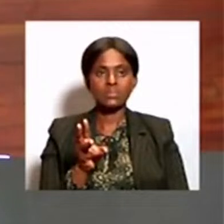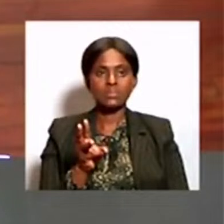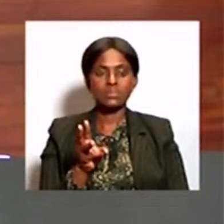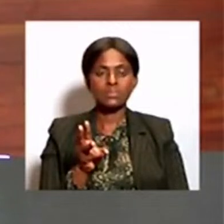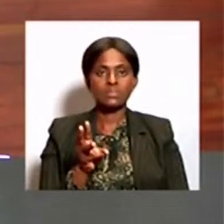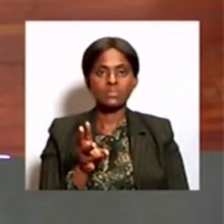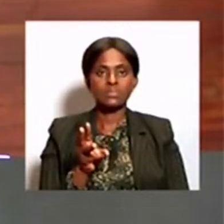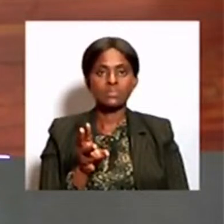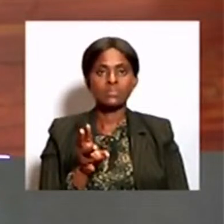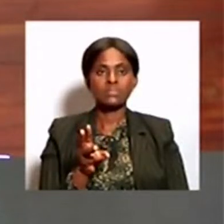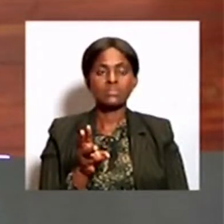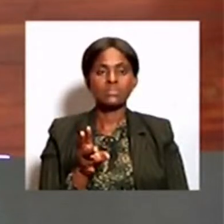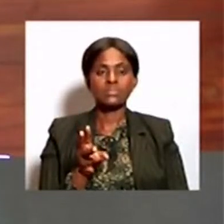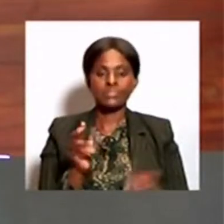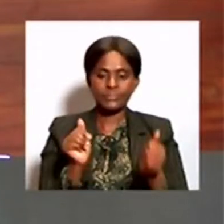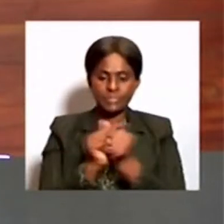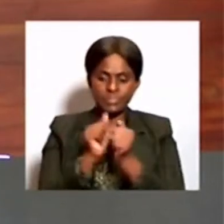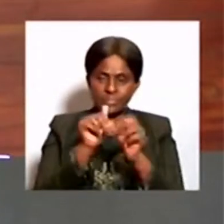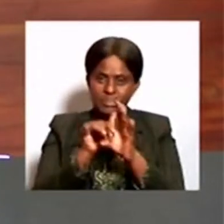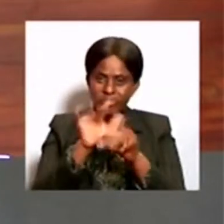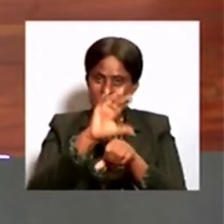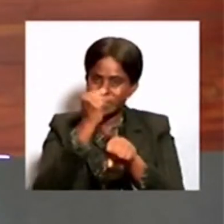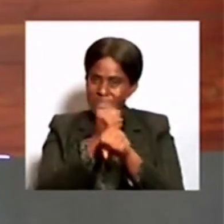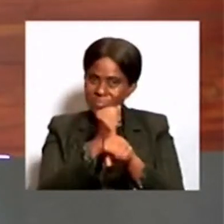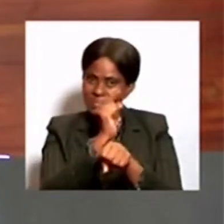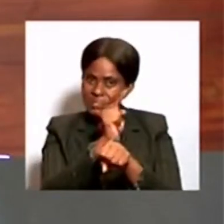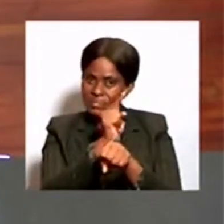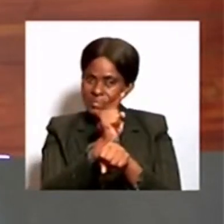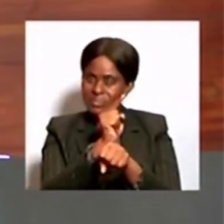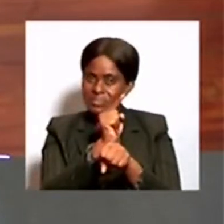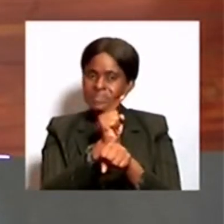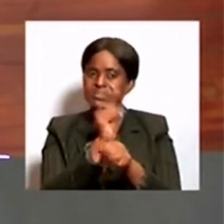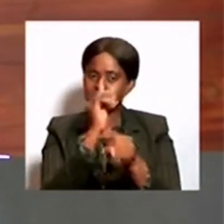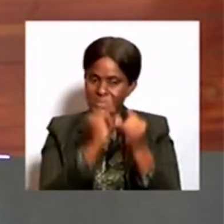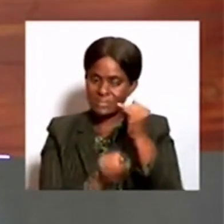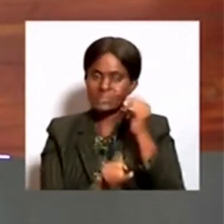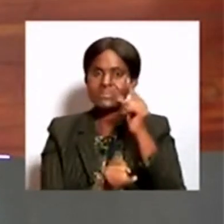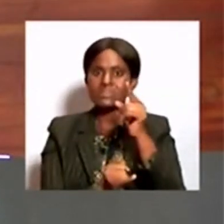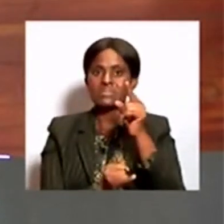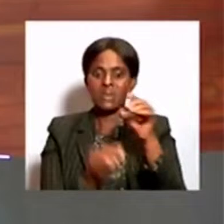some medicine within Chongwe to finish it.